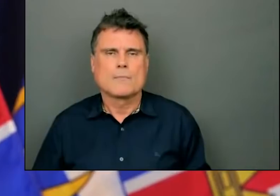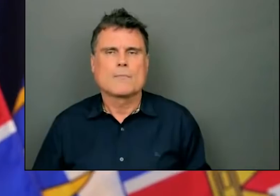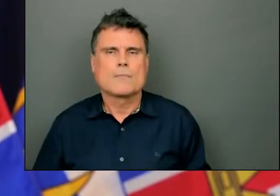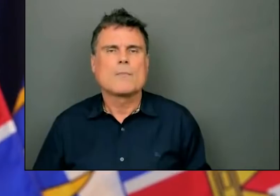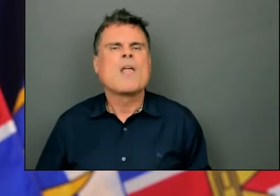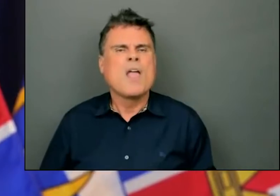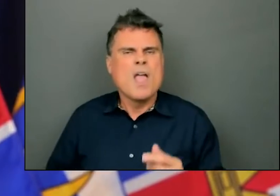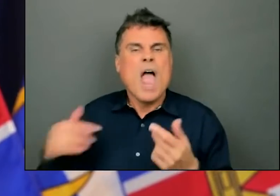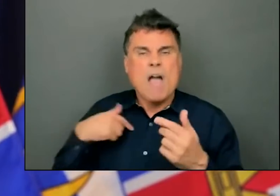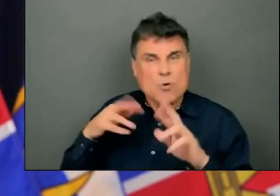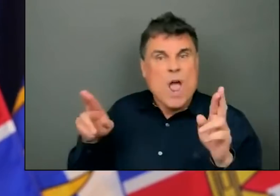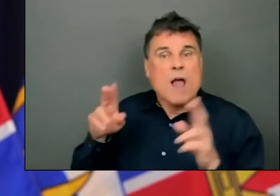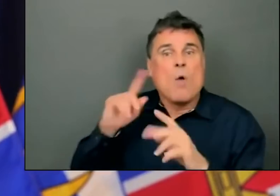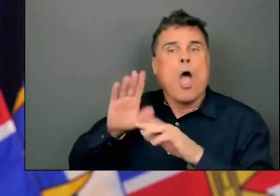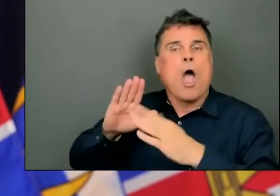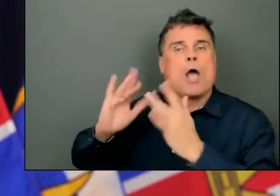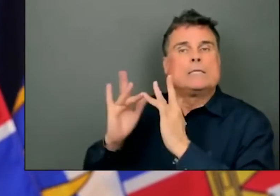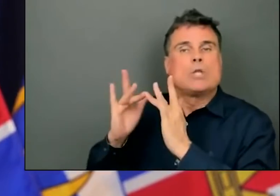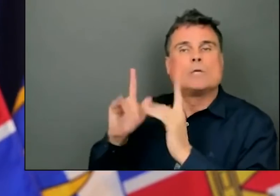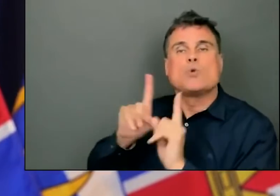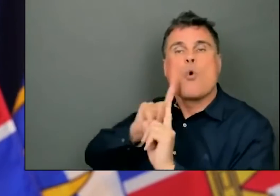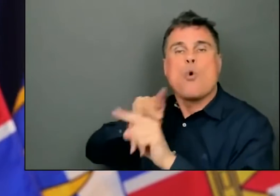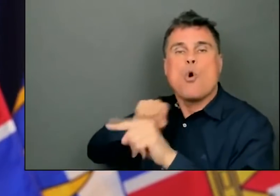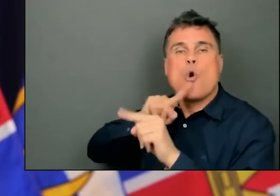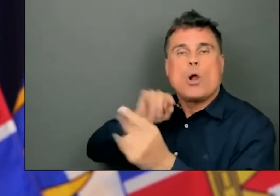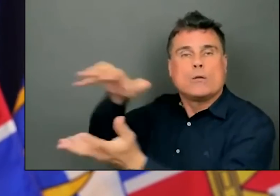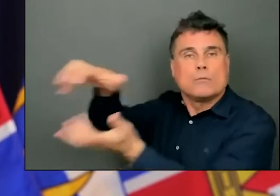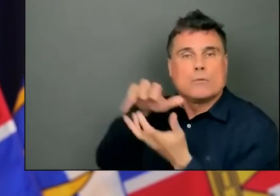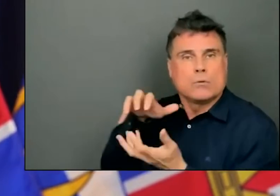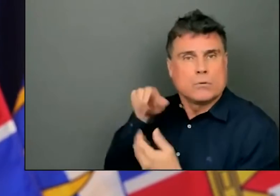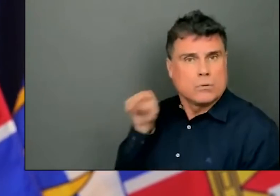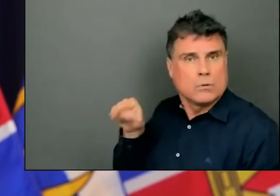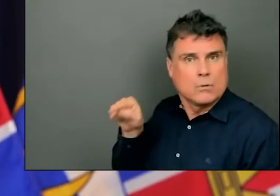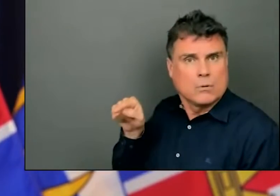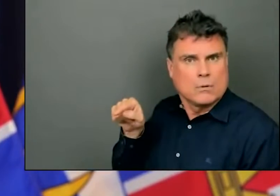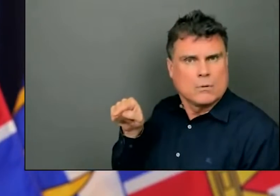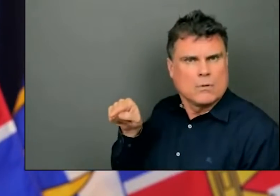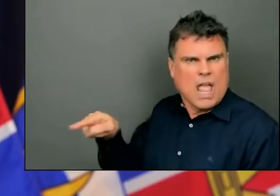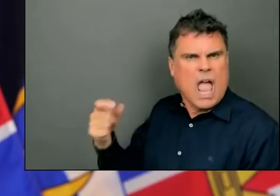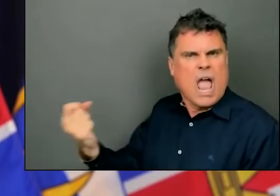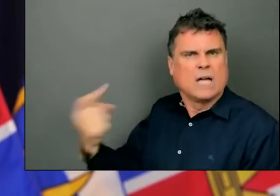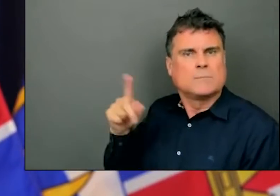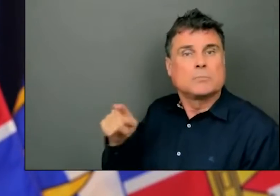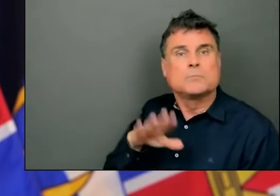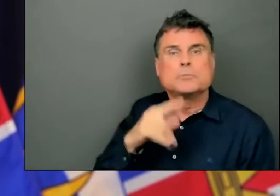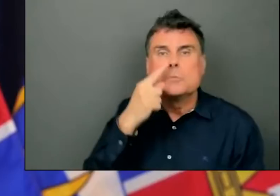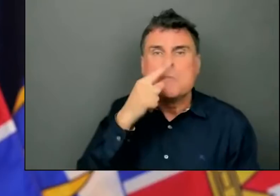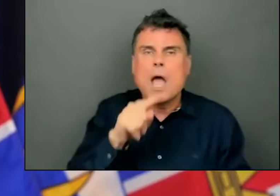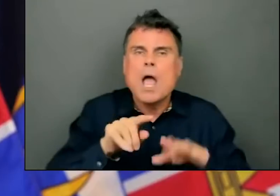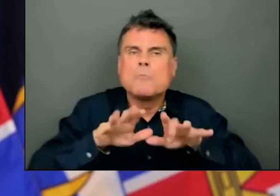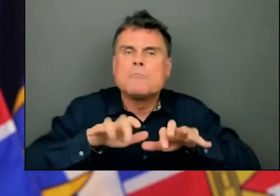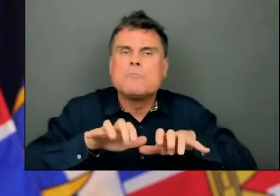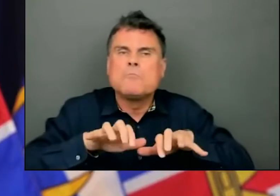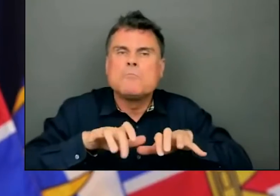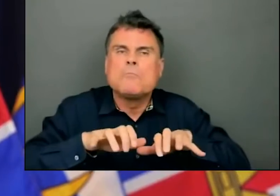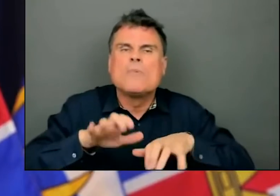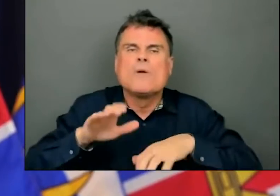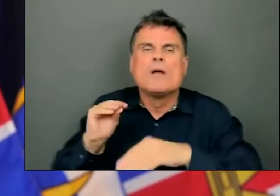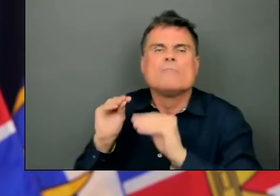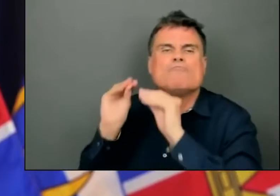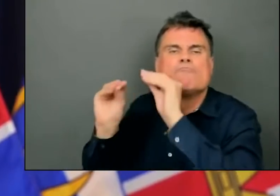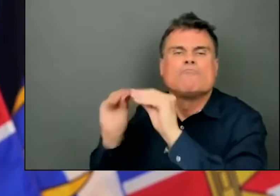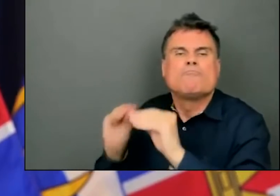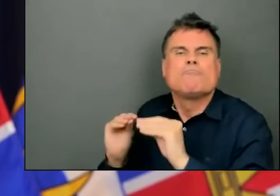tests, they're asking if people would report results online to the BC CDC. I'm